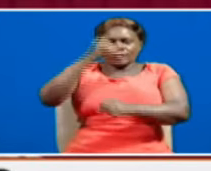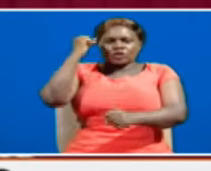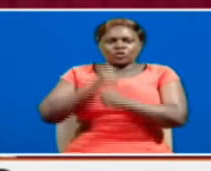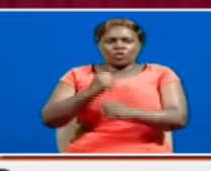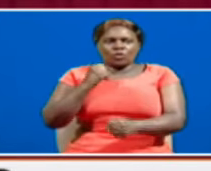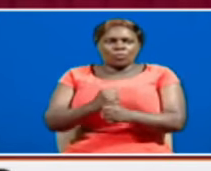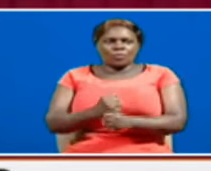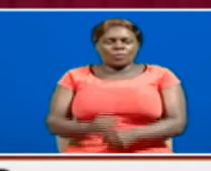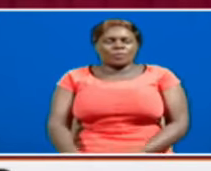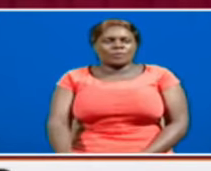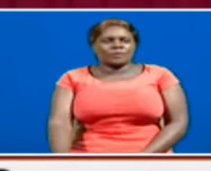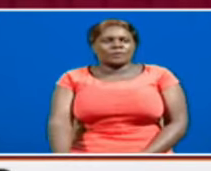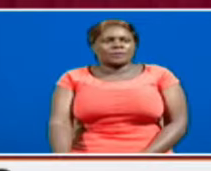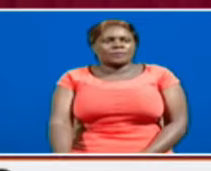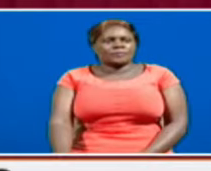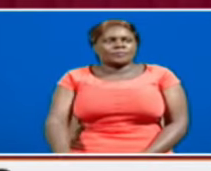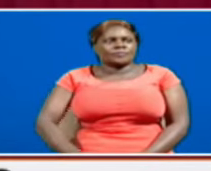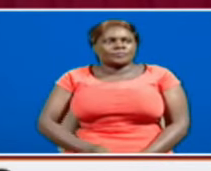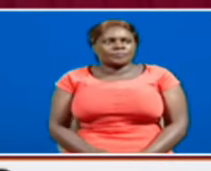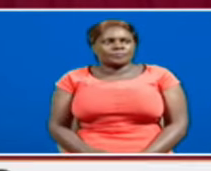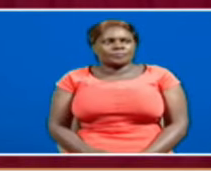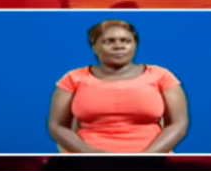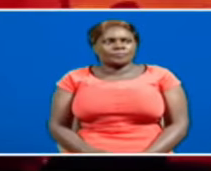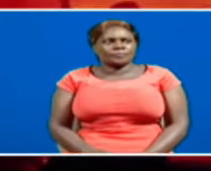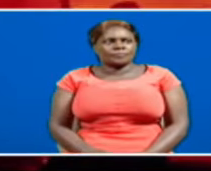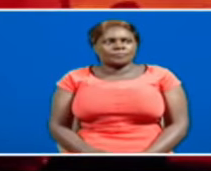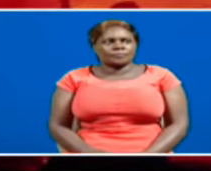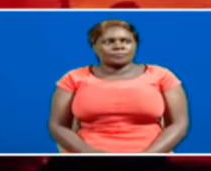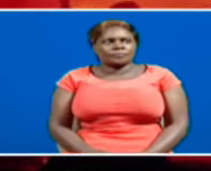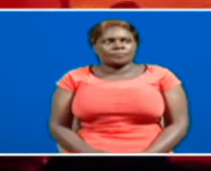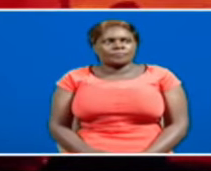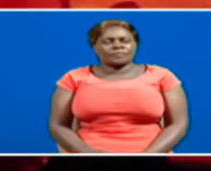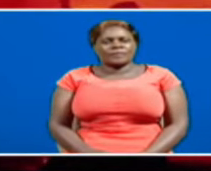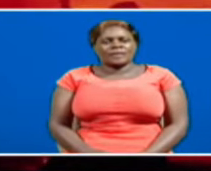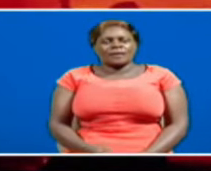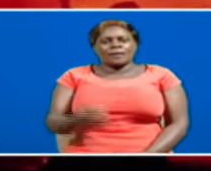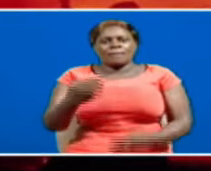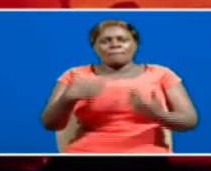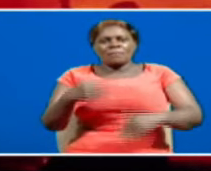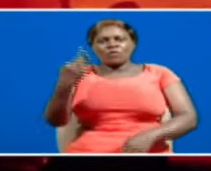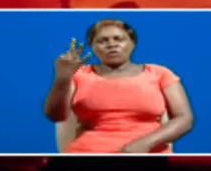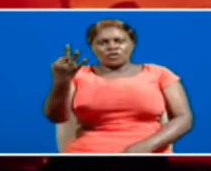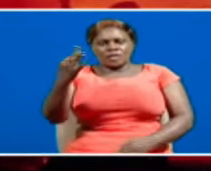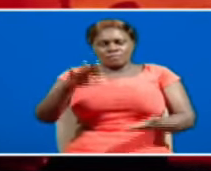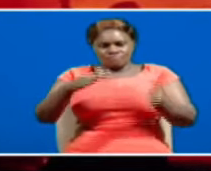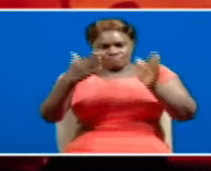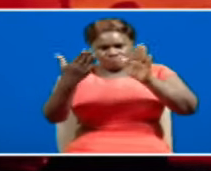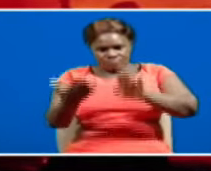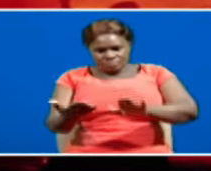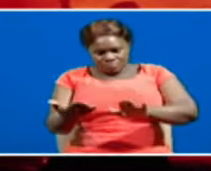Jeff Kirui, KTN News. Now, 3 more people have succumbed to injuries sustained during